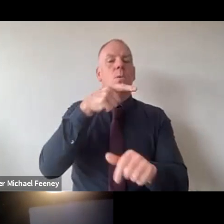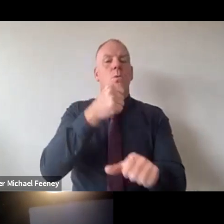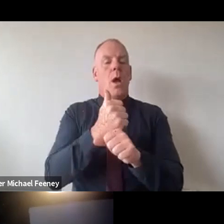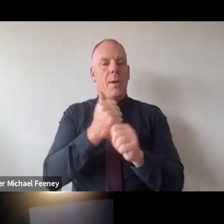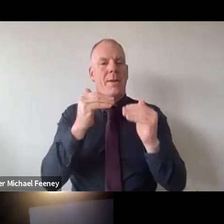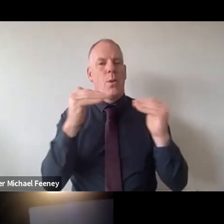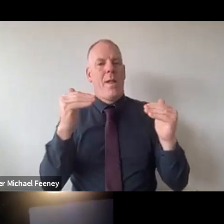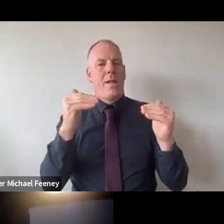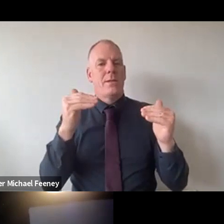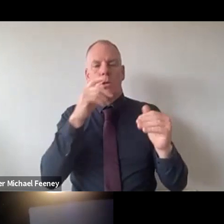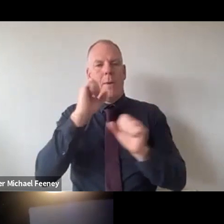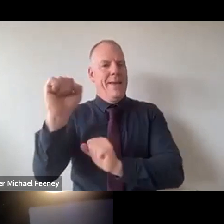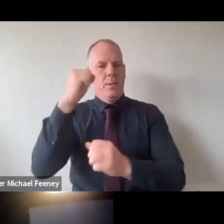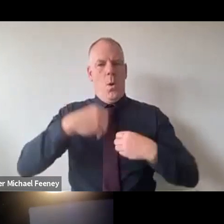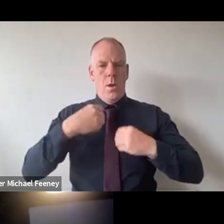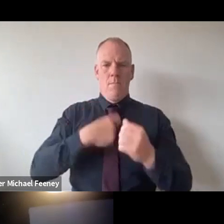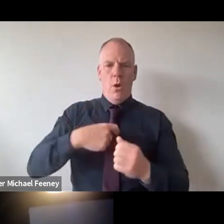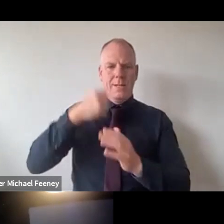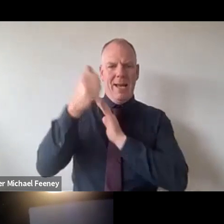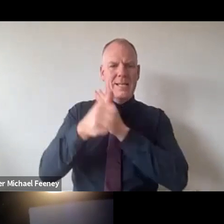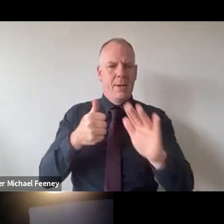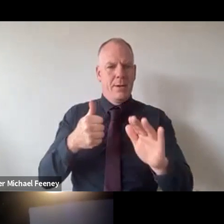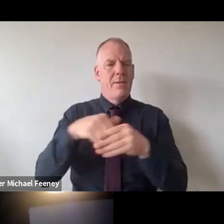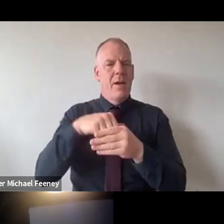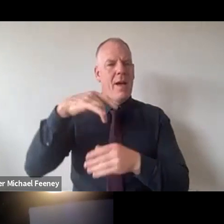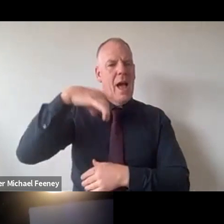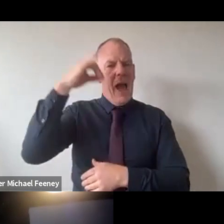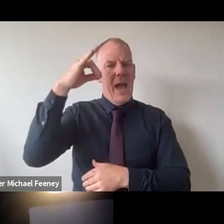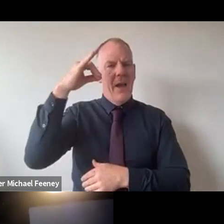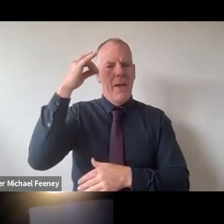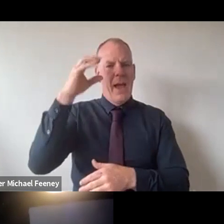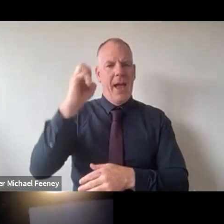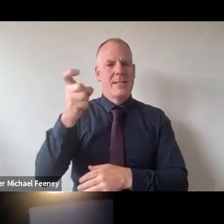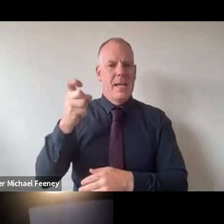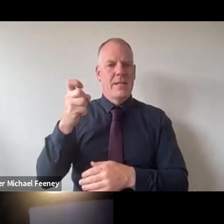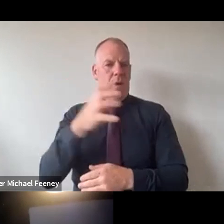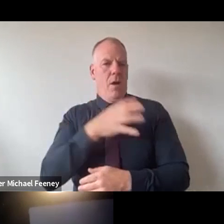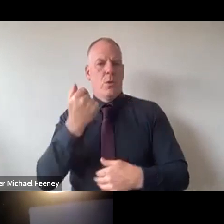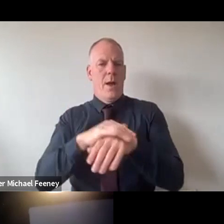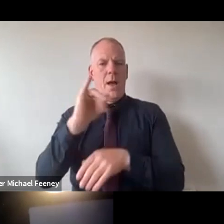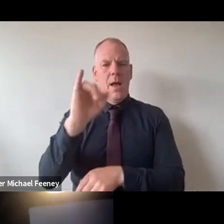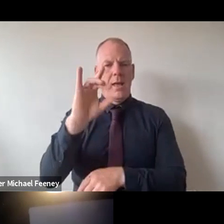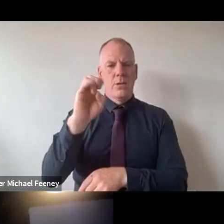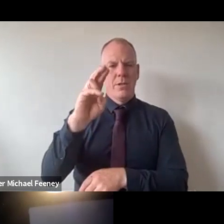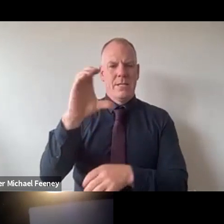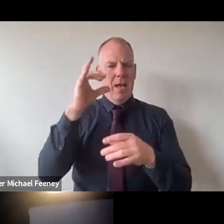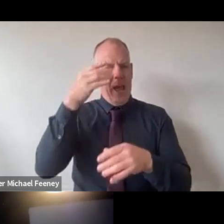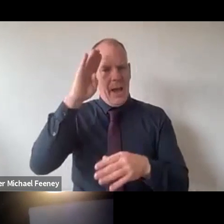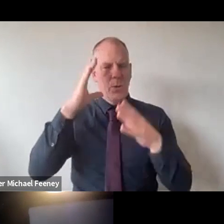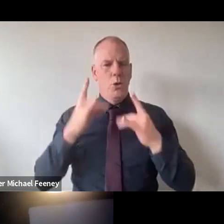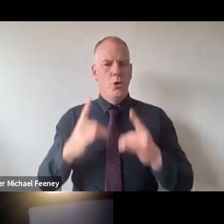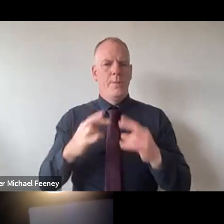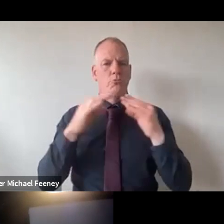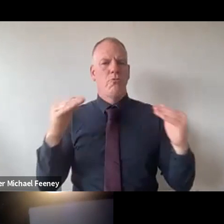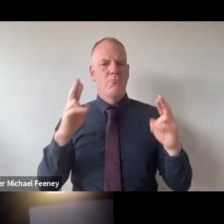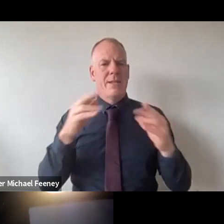on his lived experience. Paul is a higher executive officer in the Irish Human Rights and Equality Commission and an equality